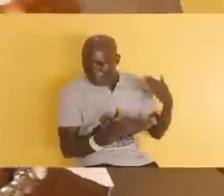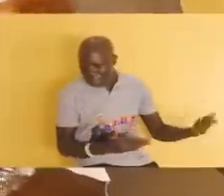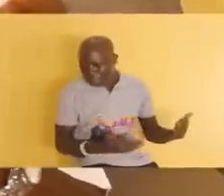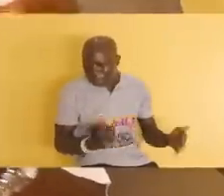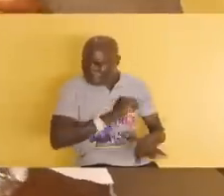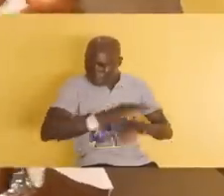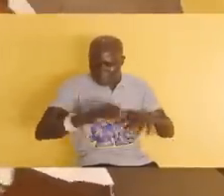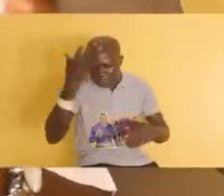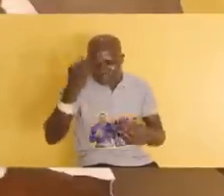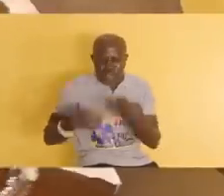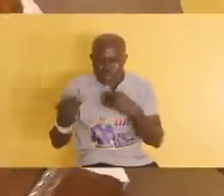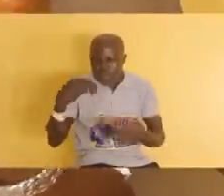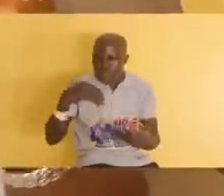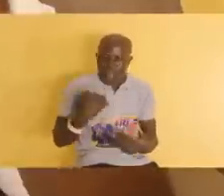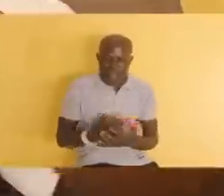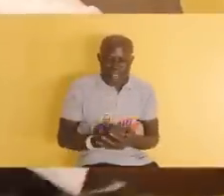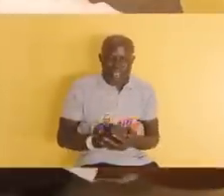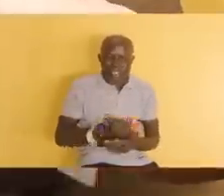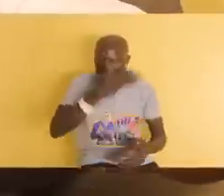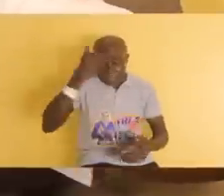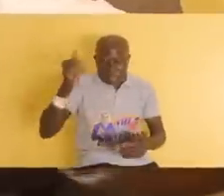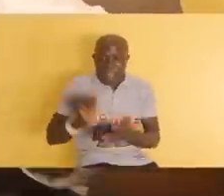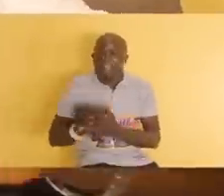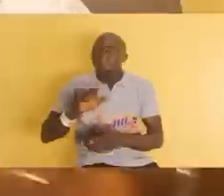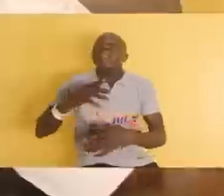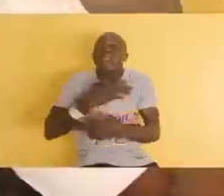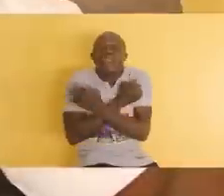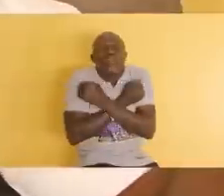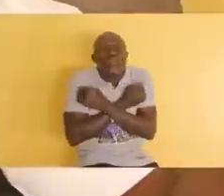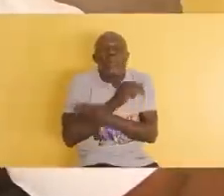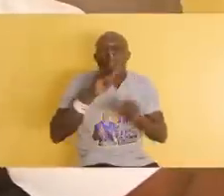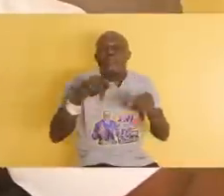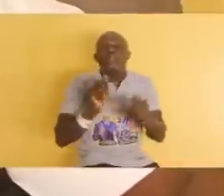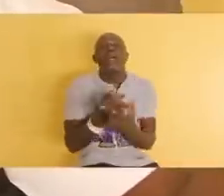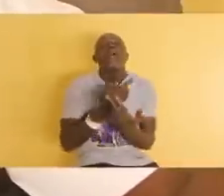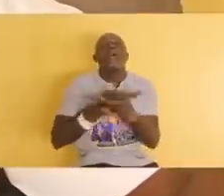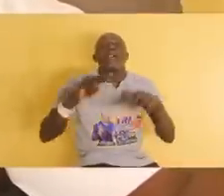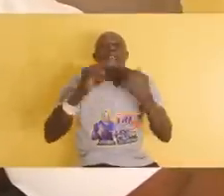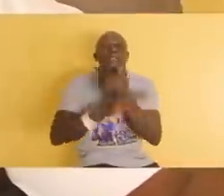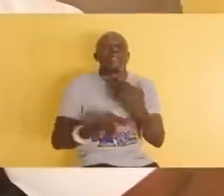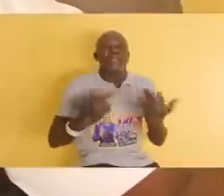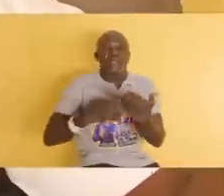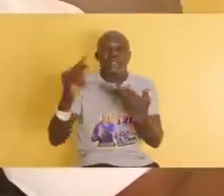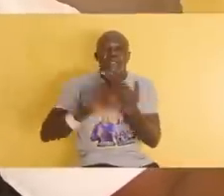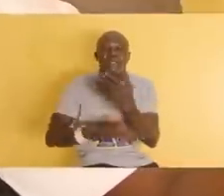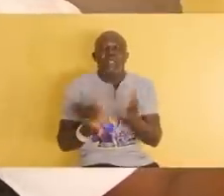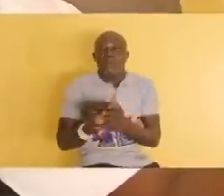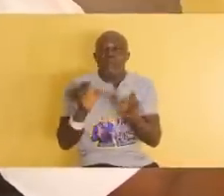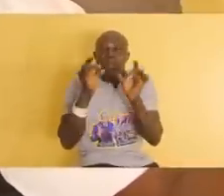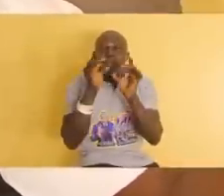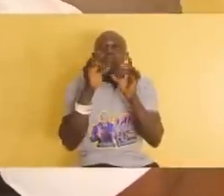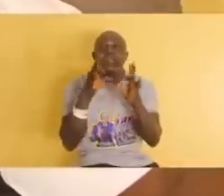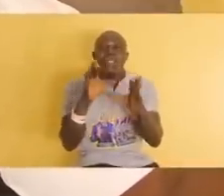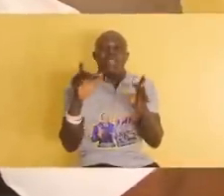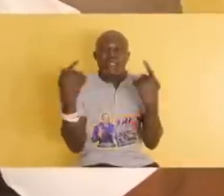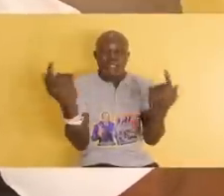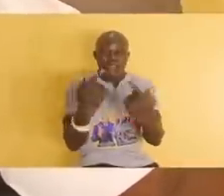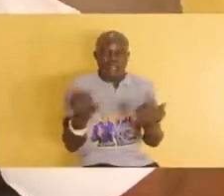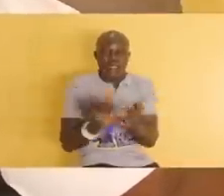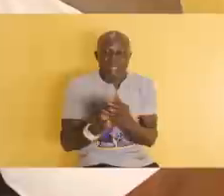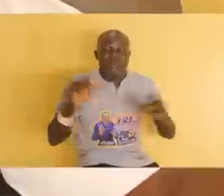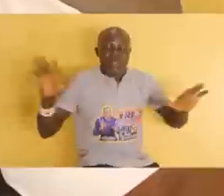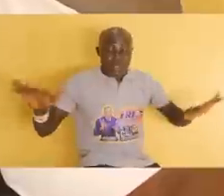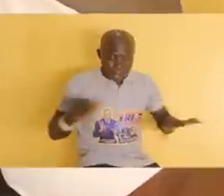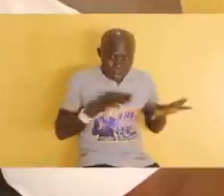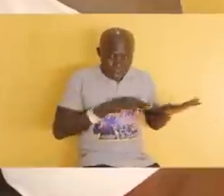so that you will not o fere to ba so dudu the love is so we want the righteous people the essence to ba lu we ninu essence you swim in sin